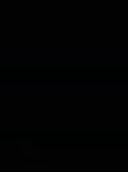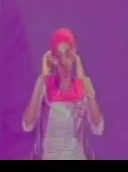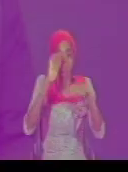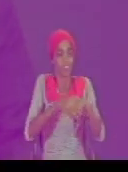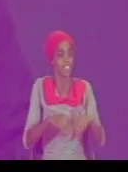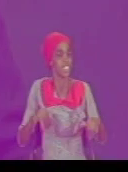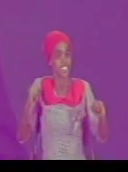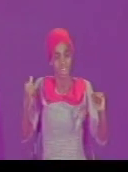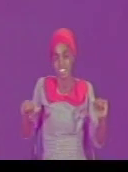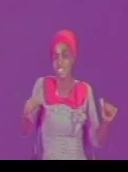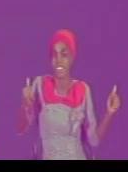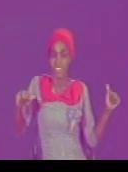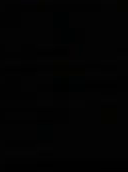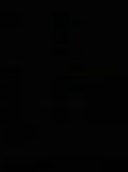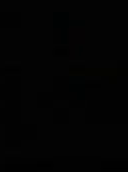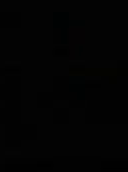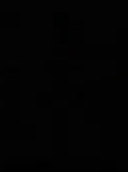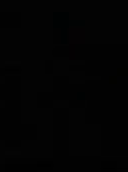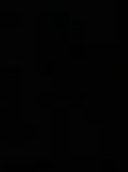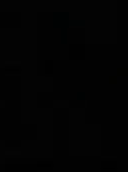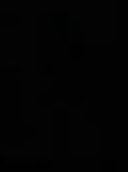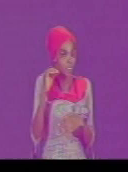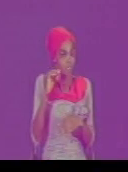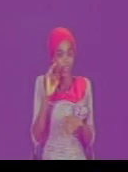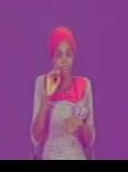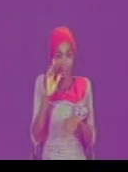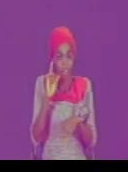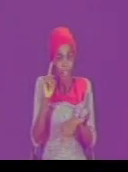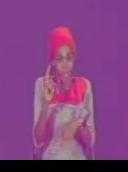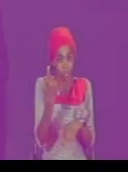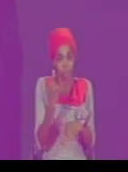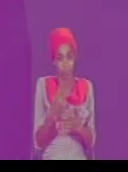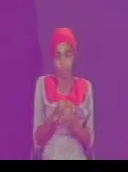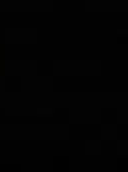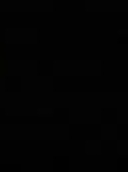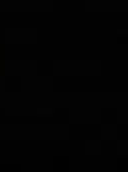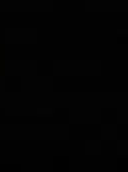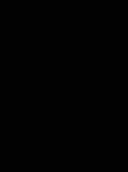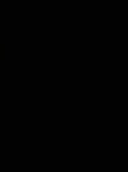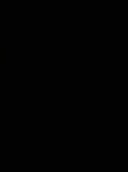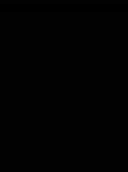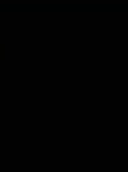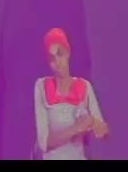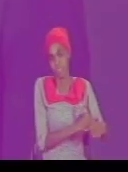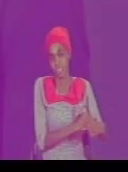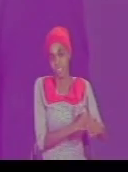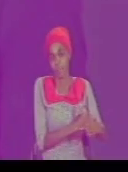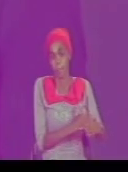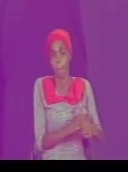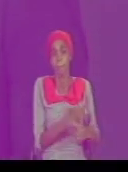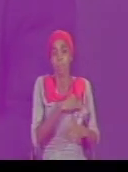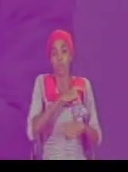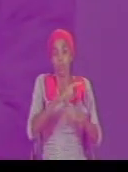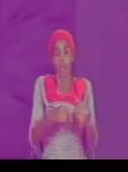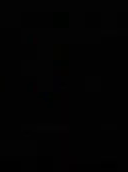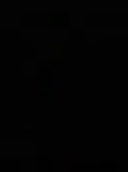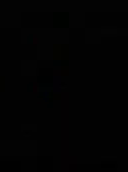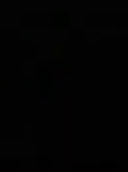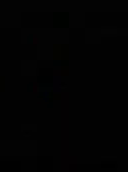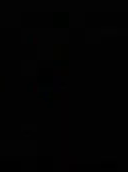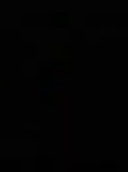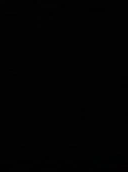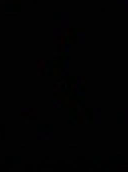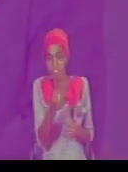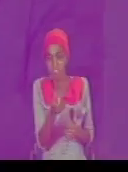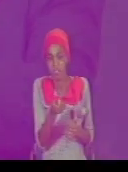and throwing the body here and there, they don't have conviction. And when any little difficulty comes up and the pastor